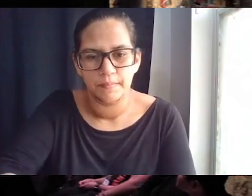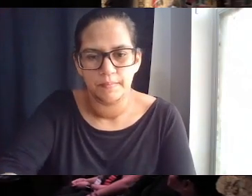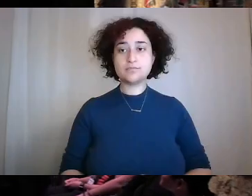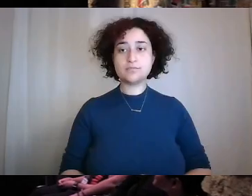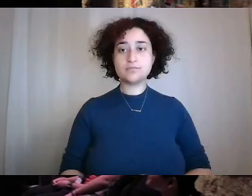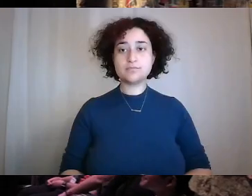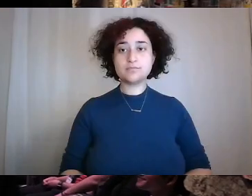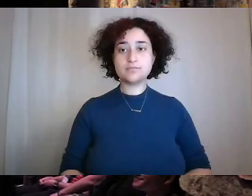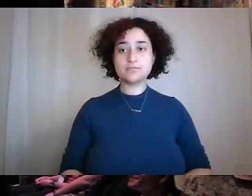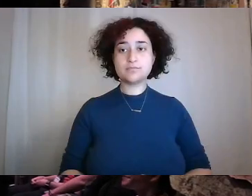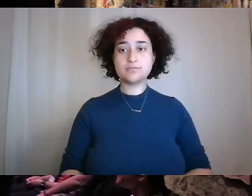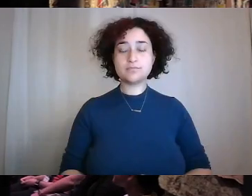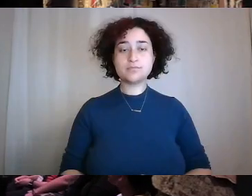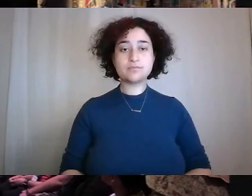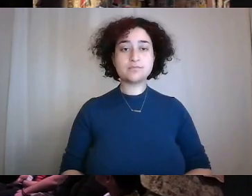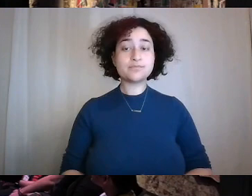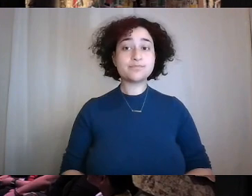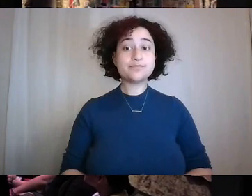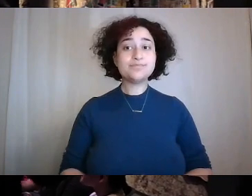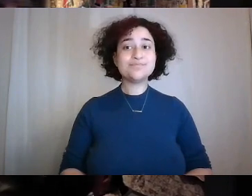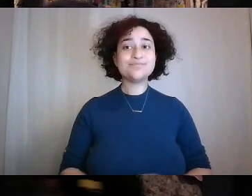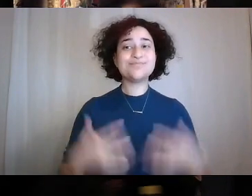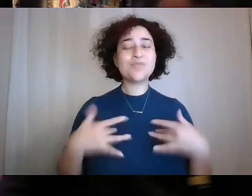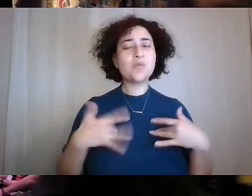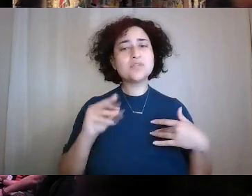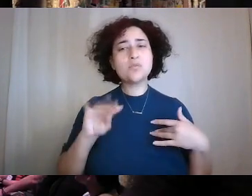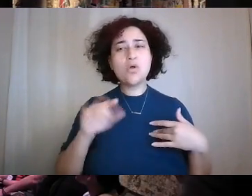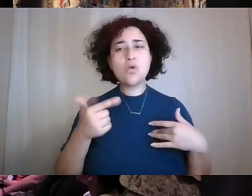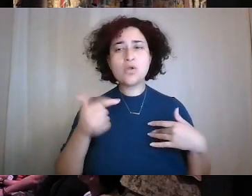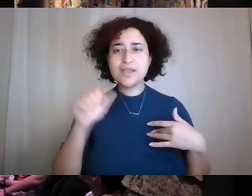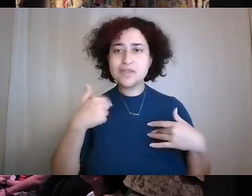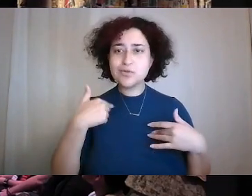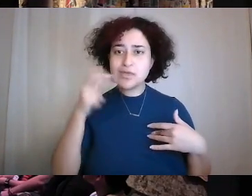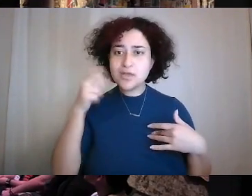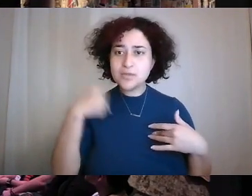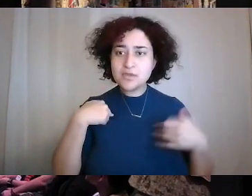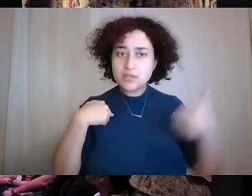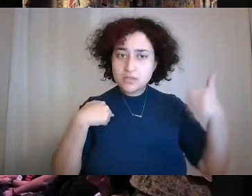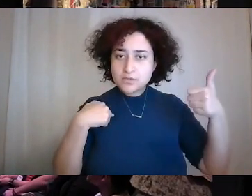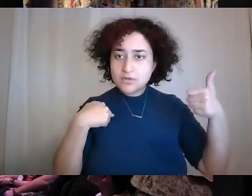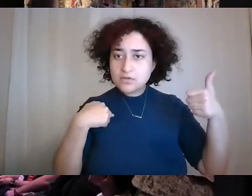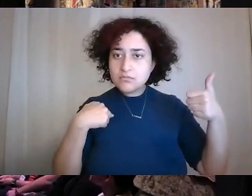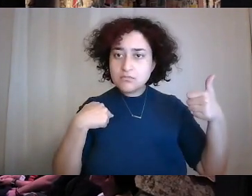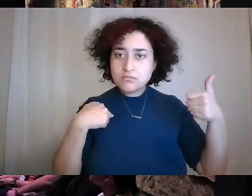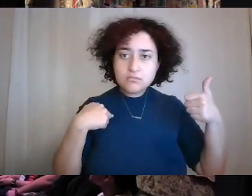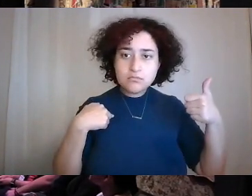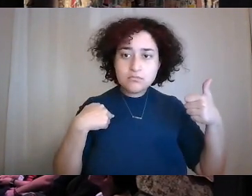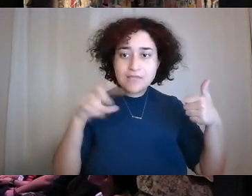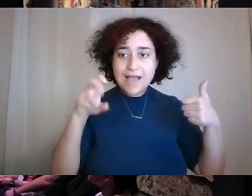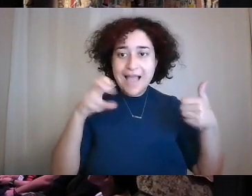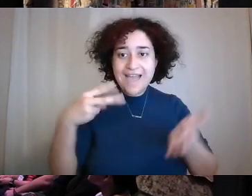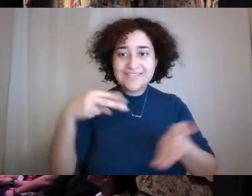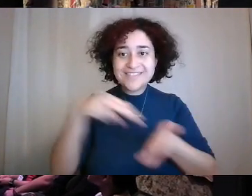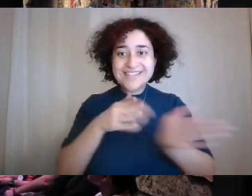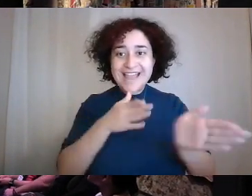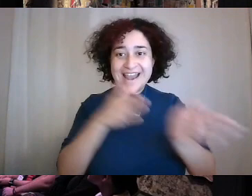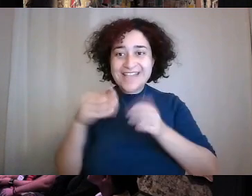What's up, Olga? Can you hear me? Thumbs up? I got to stand next to you in the camera, yeah? I'm going to do this,